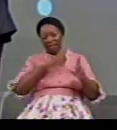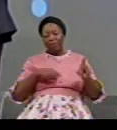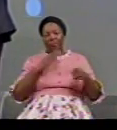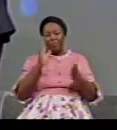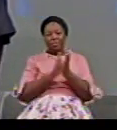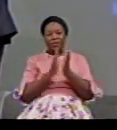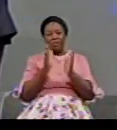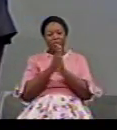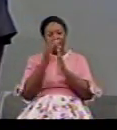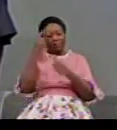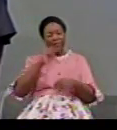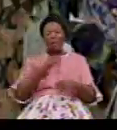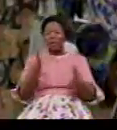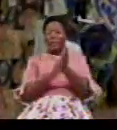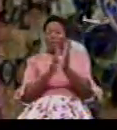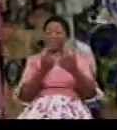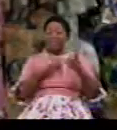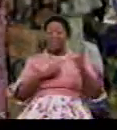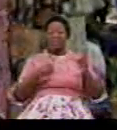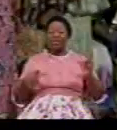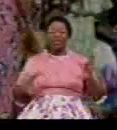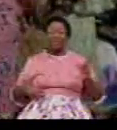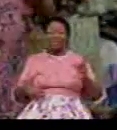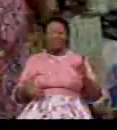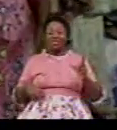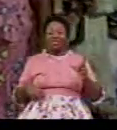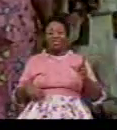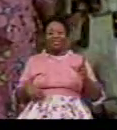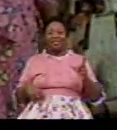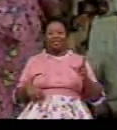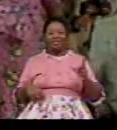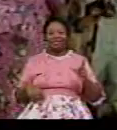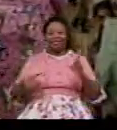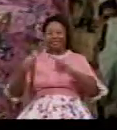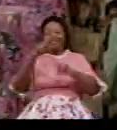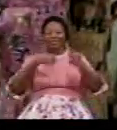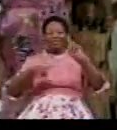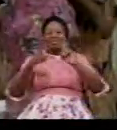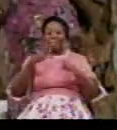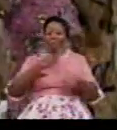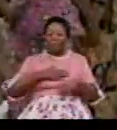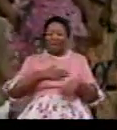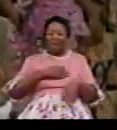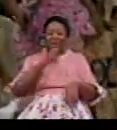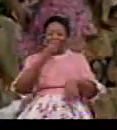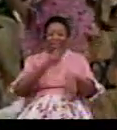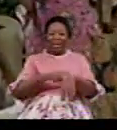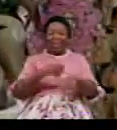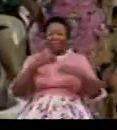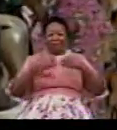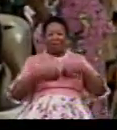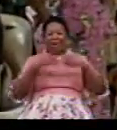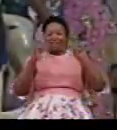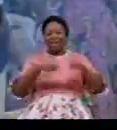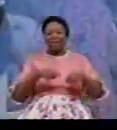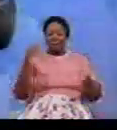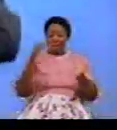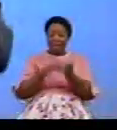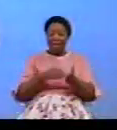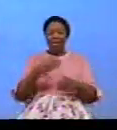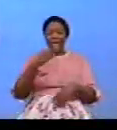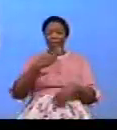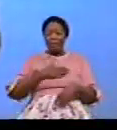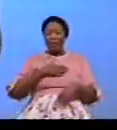the Lord, that Jesus is Lord, my time over has come. Every area of your life. My time